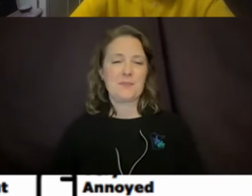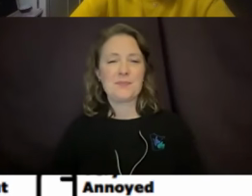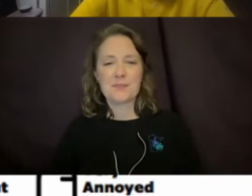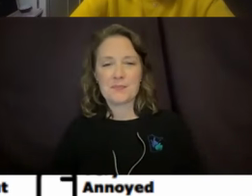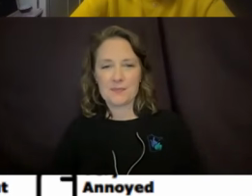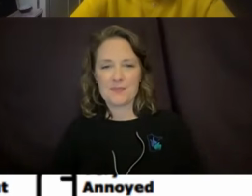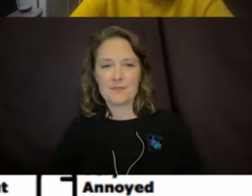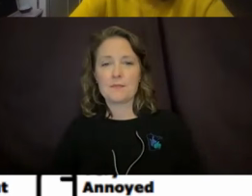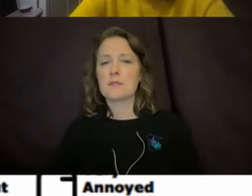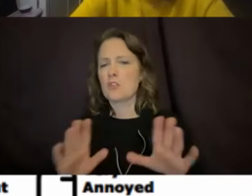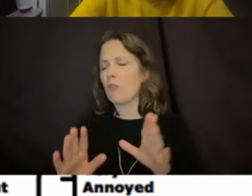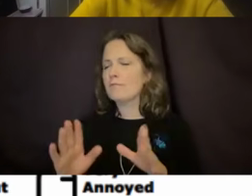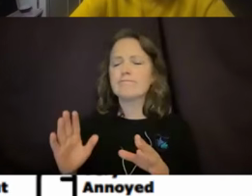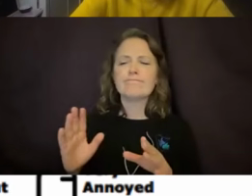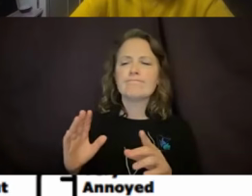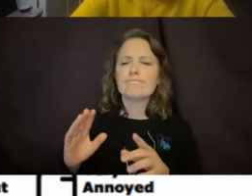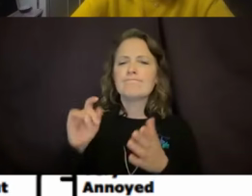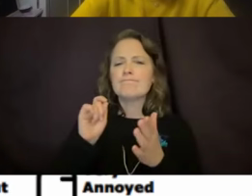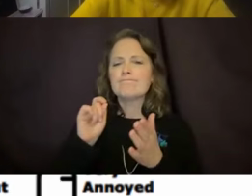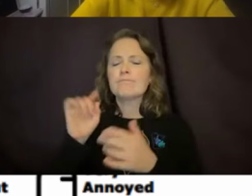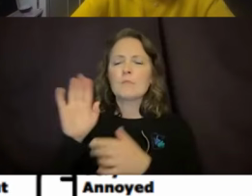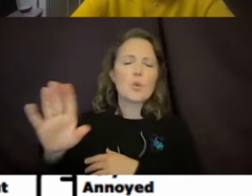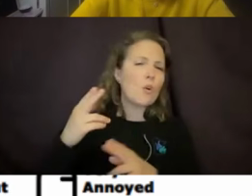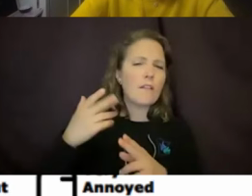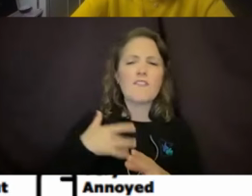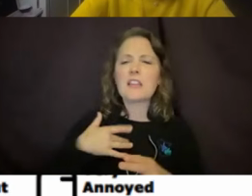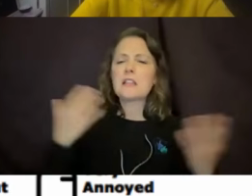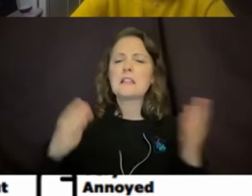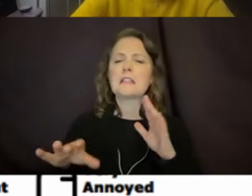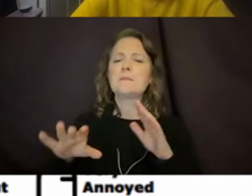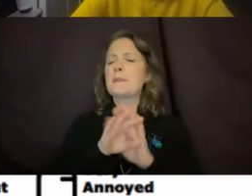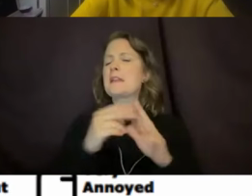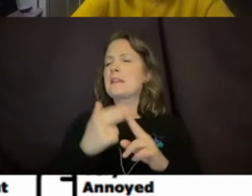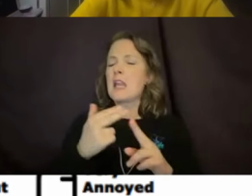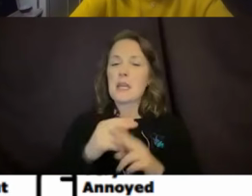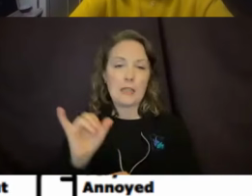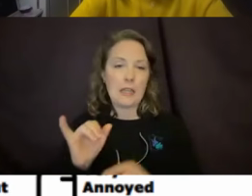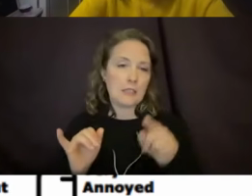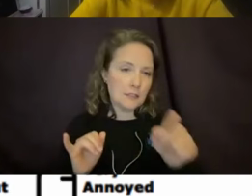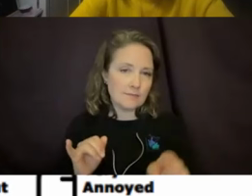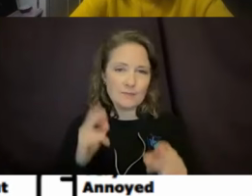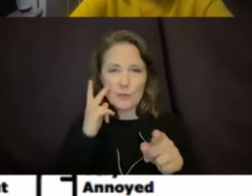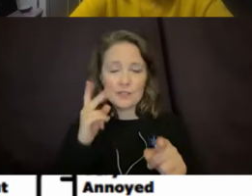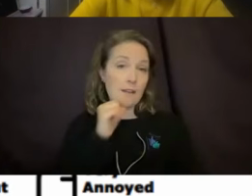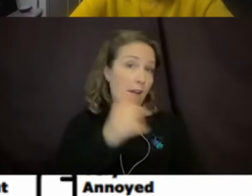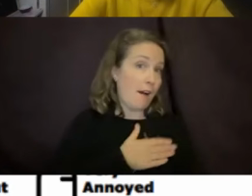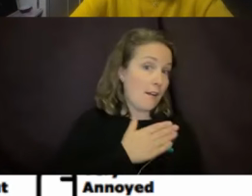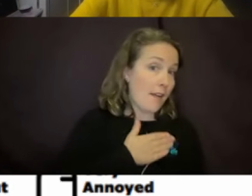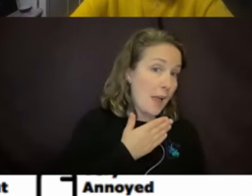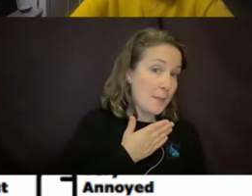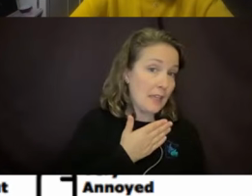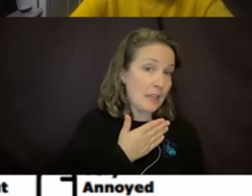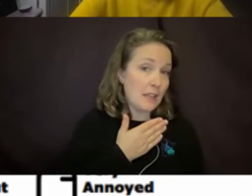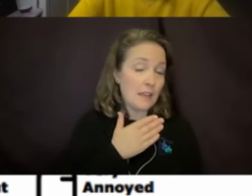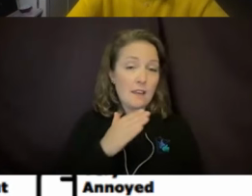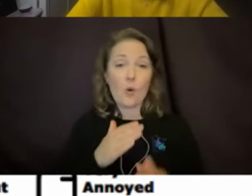name to their feelings and rate the intensity of those feelings too. So you'll see on the screen it says like not happy at the bottom, and then at the